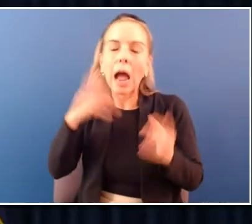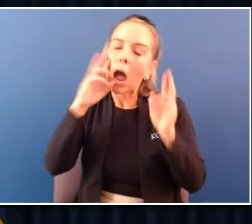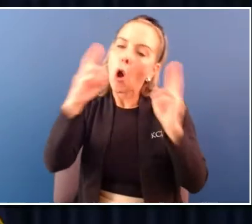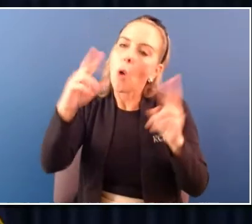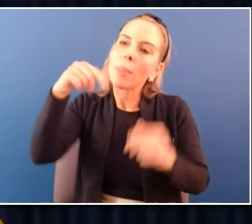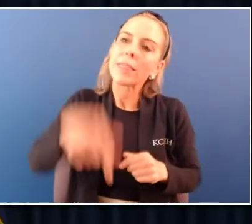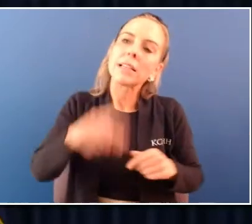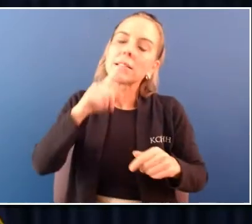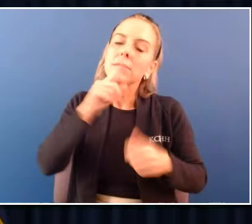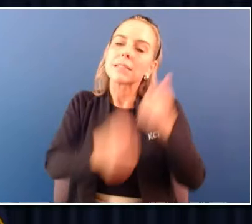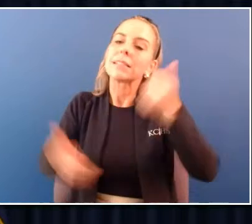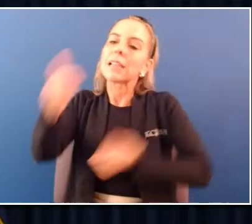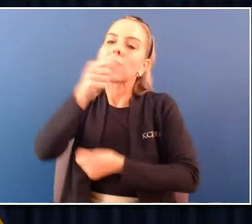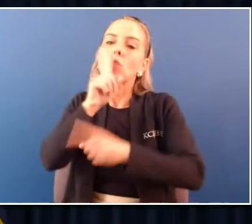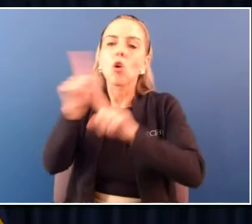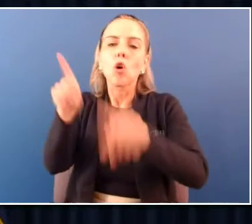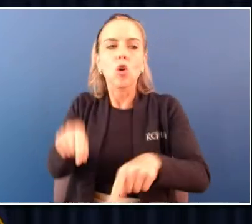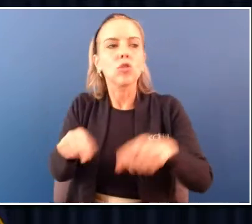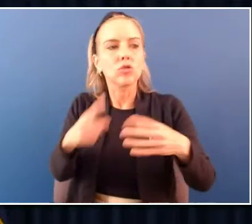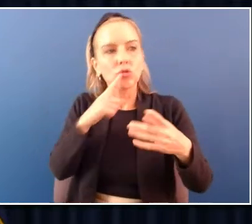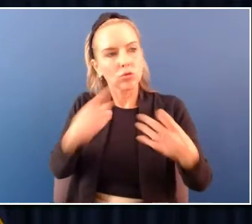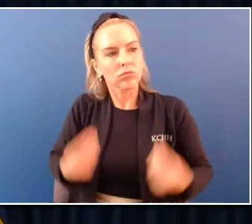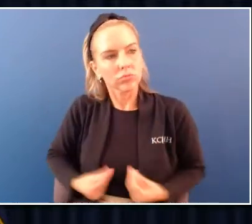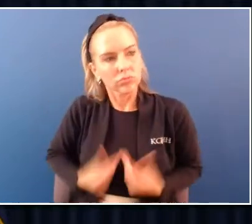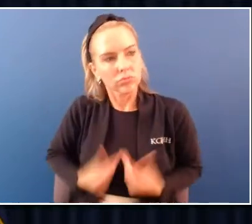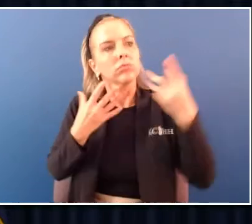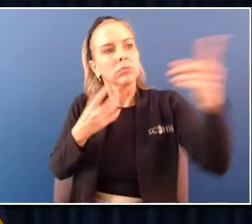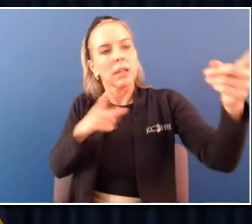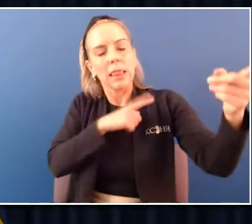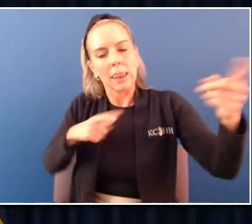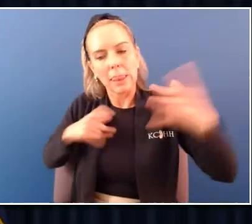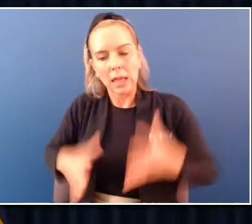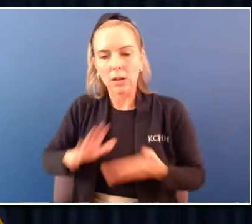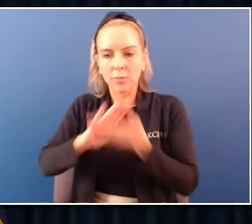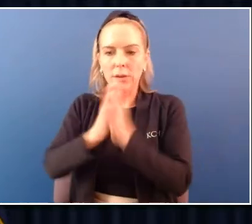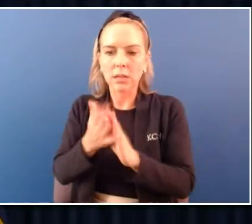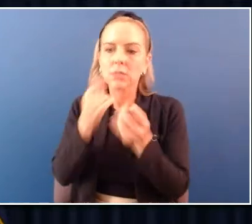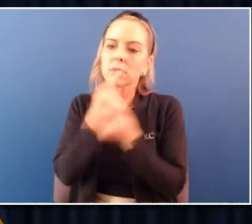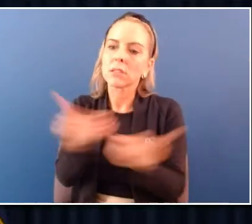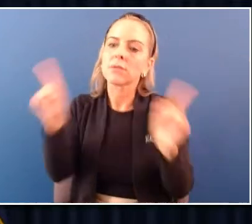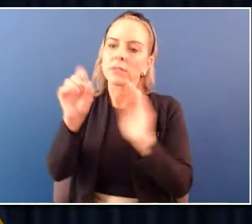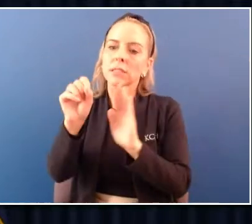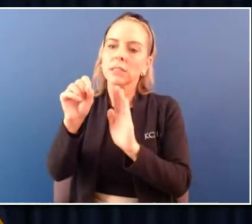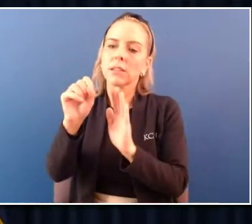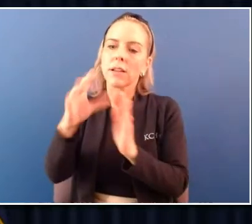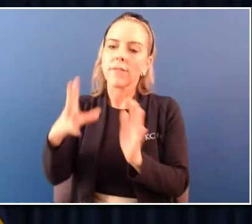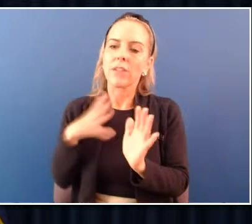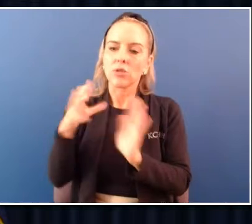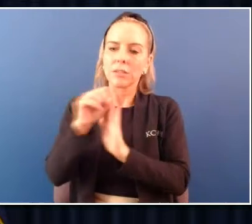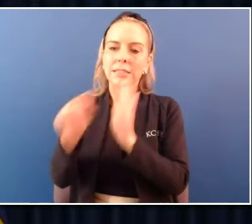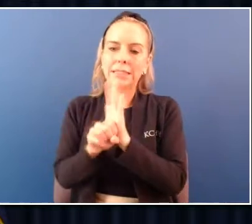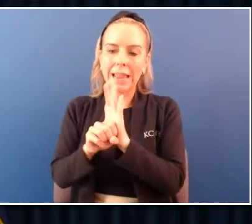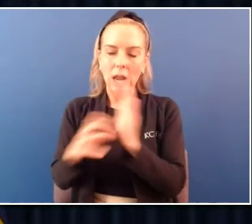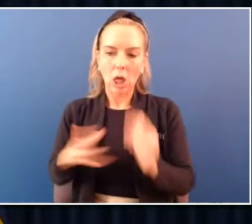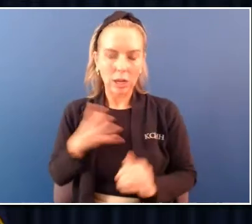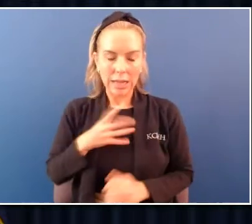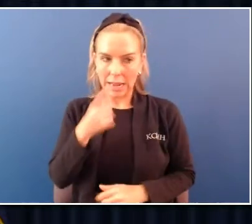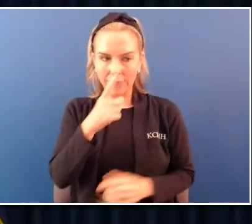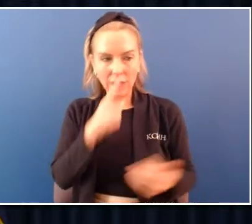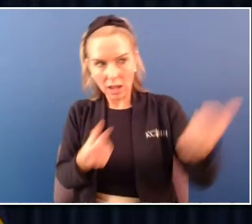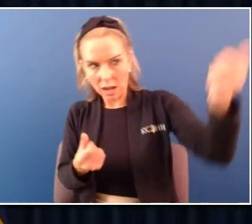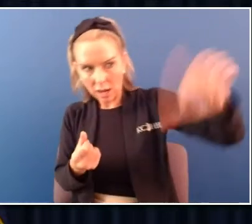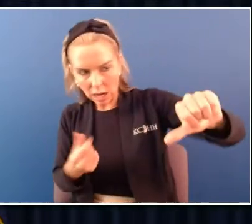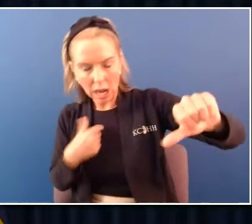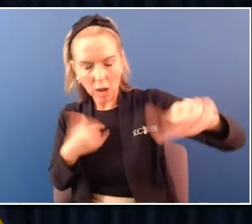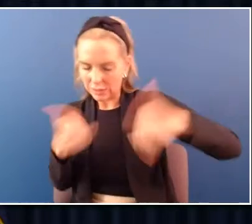order spurs the legislature to declare Juneteenth an official state holiday. But if they don't, I'm going to continue